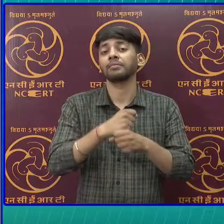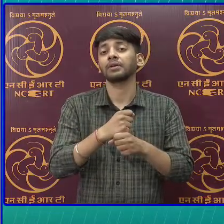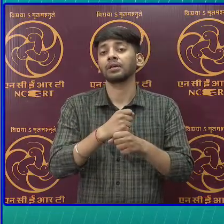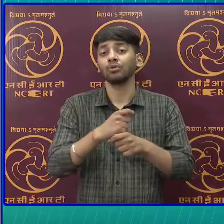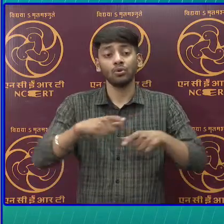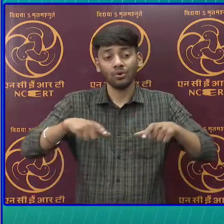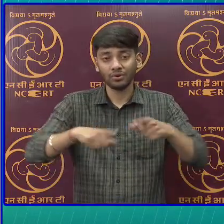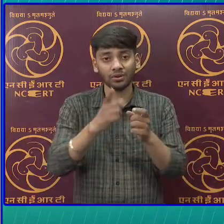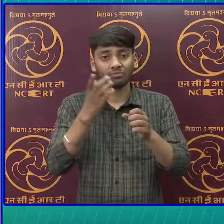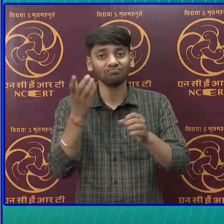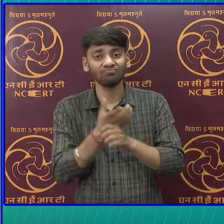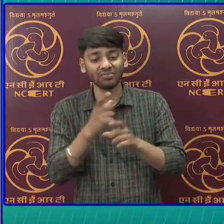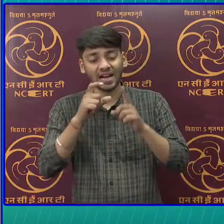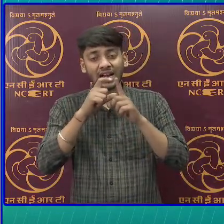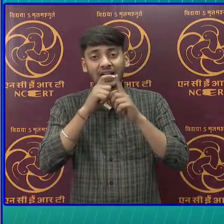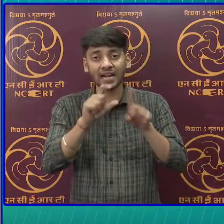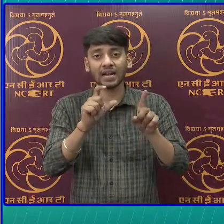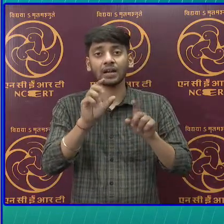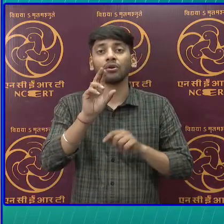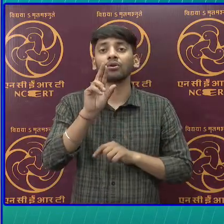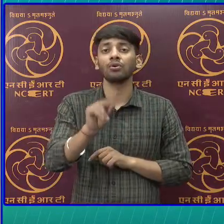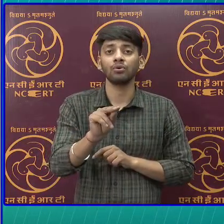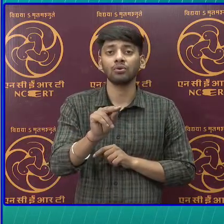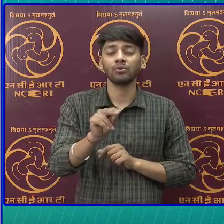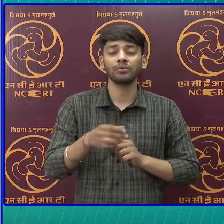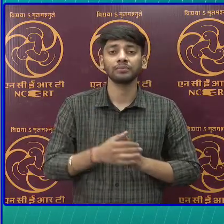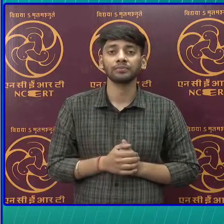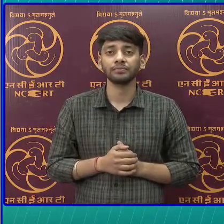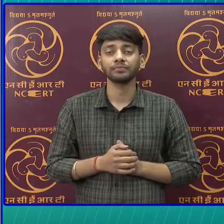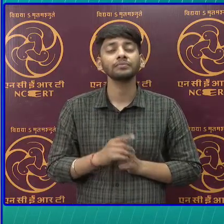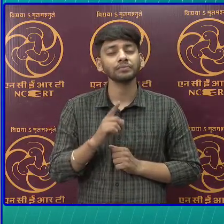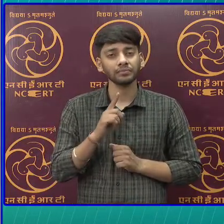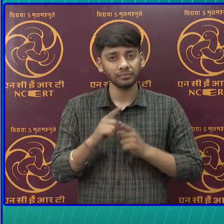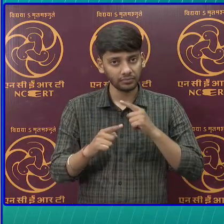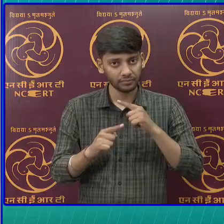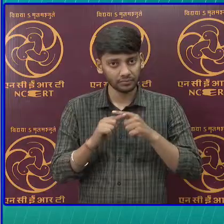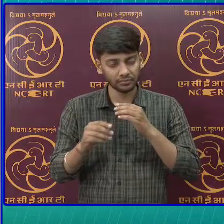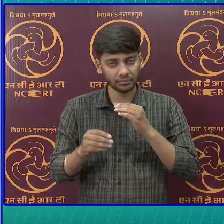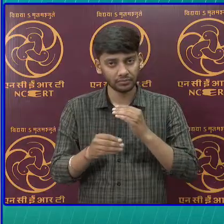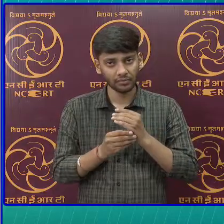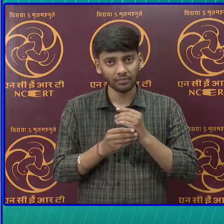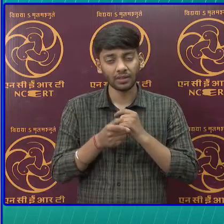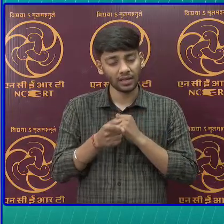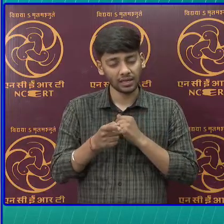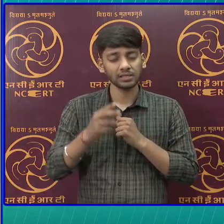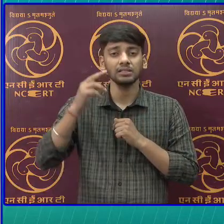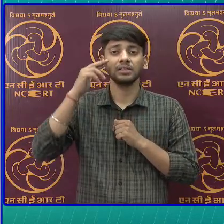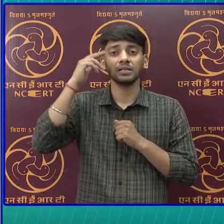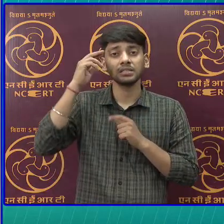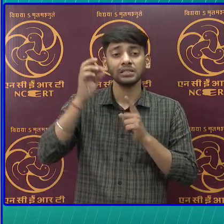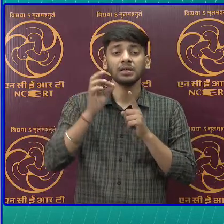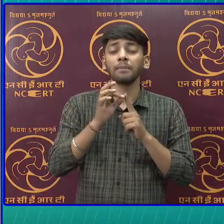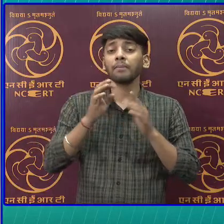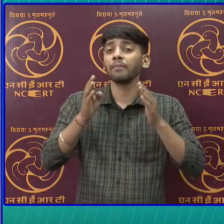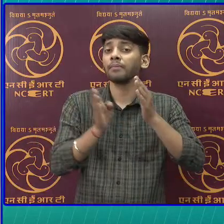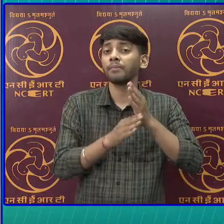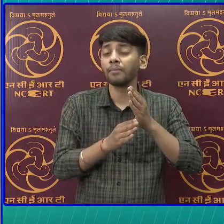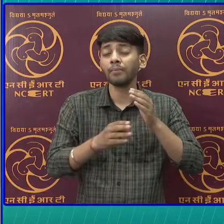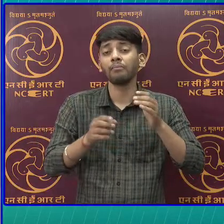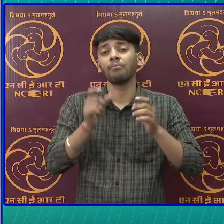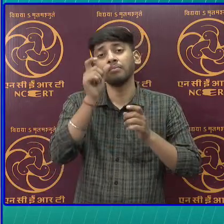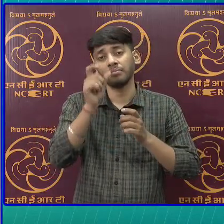destroy the things given by Exactly. nature to us. yeah, right. And this is why poet here is talking